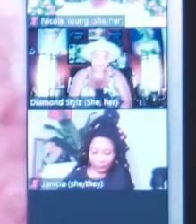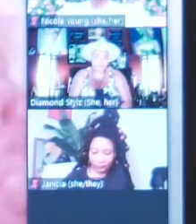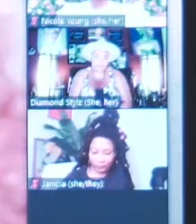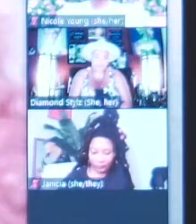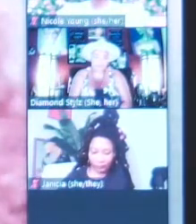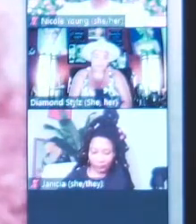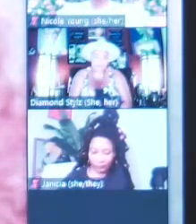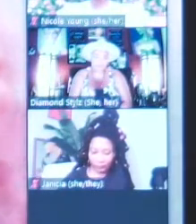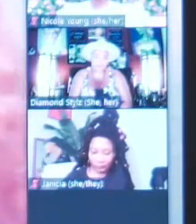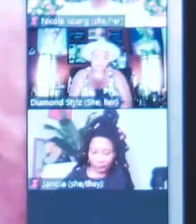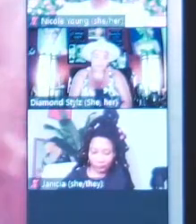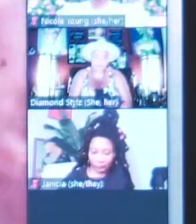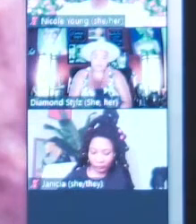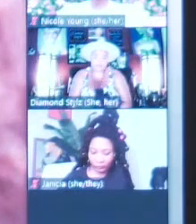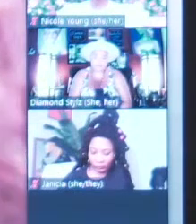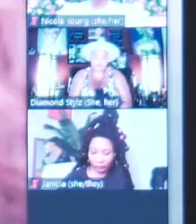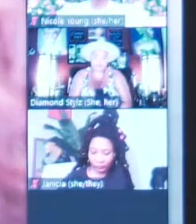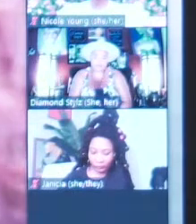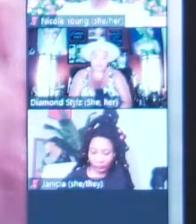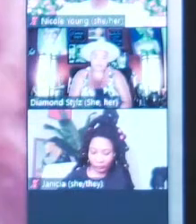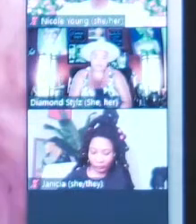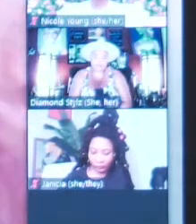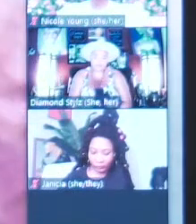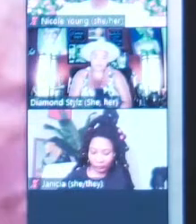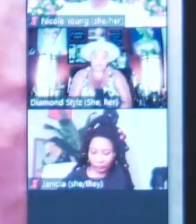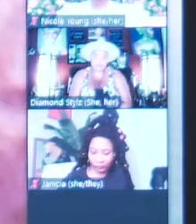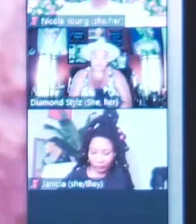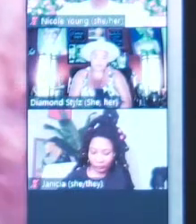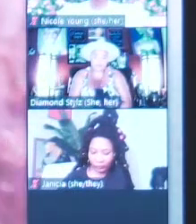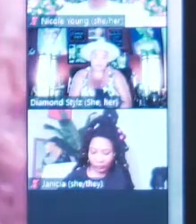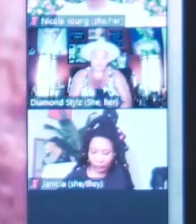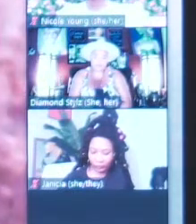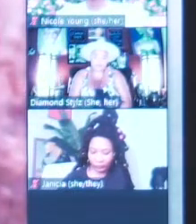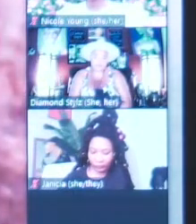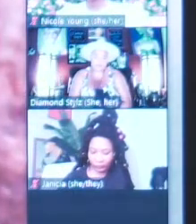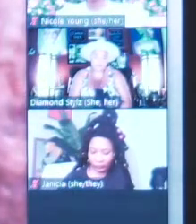That's on Twitter and Instagram.